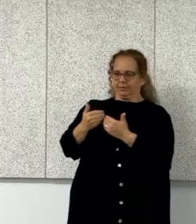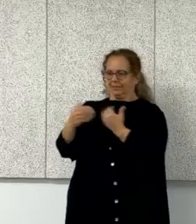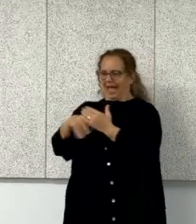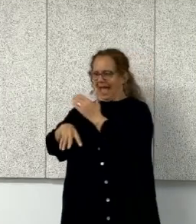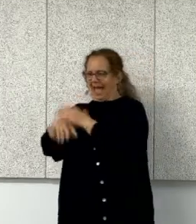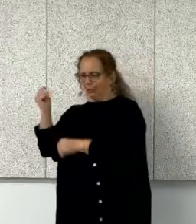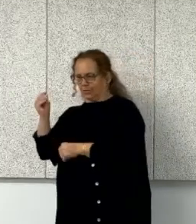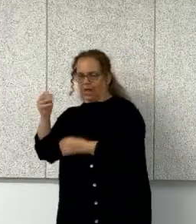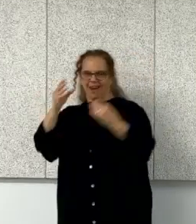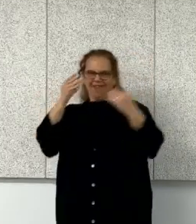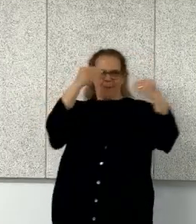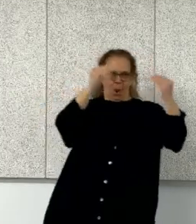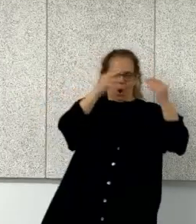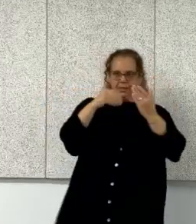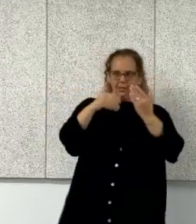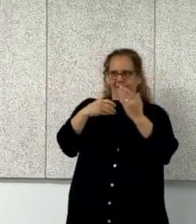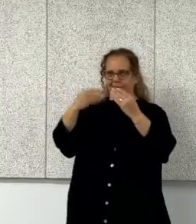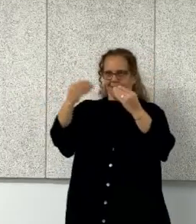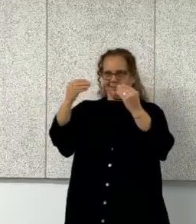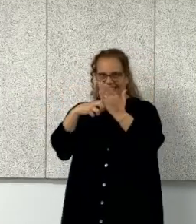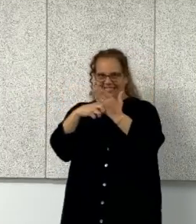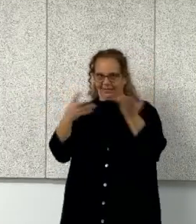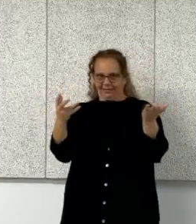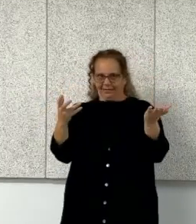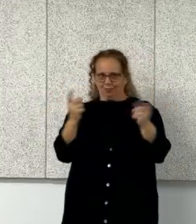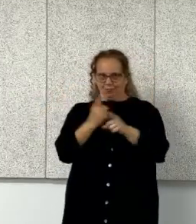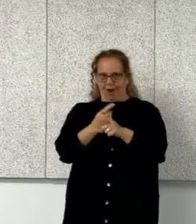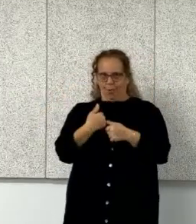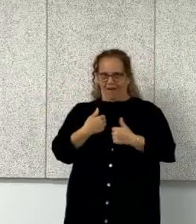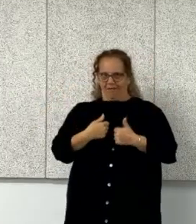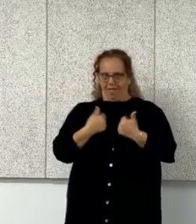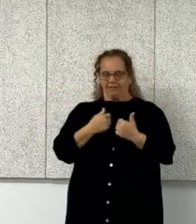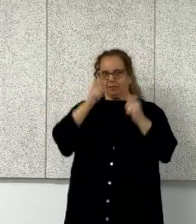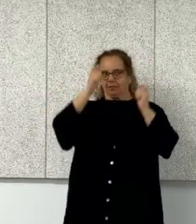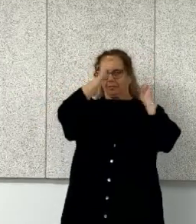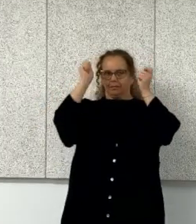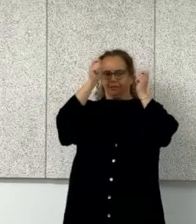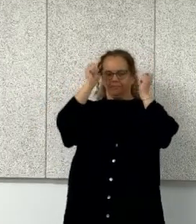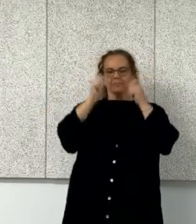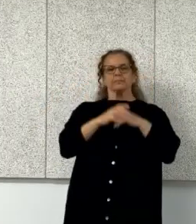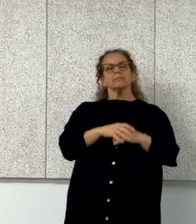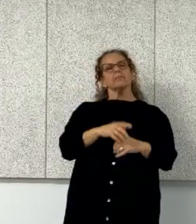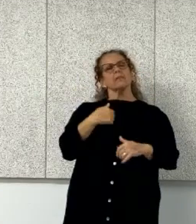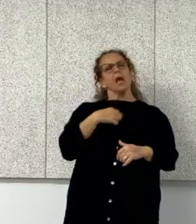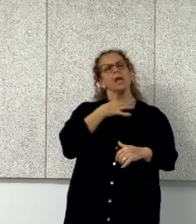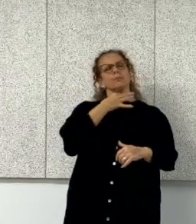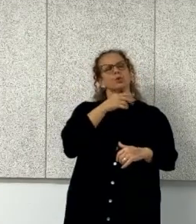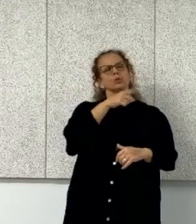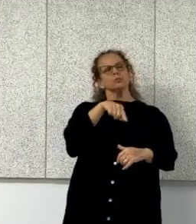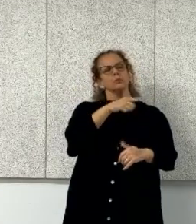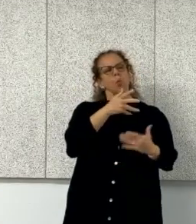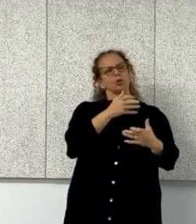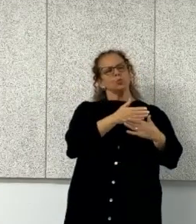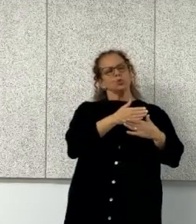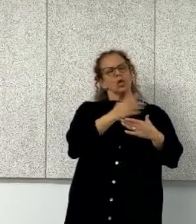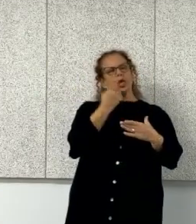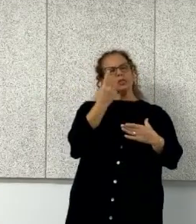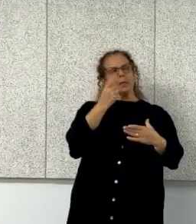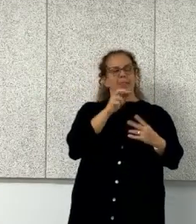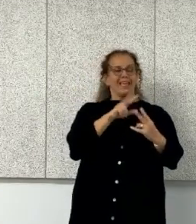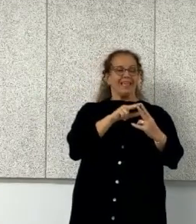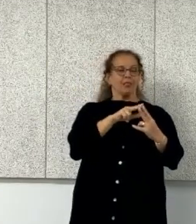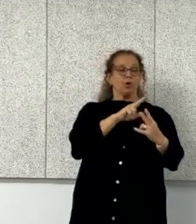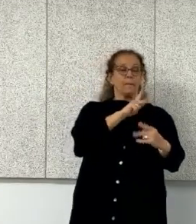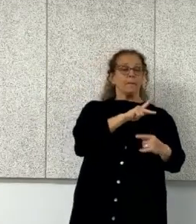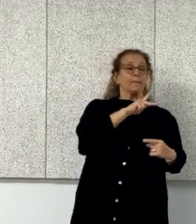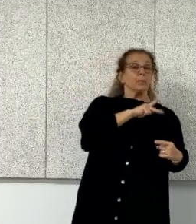right? So I wonder if anybody wants to share something about either a personal